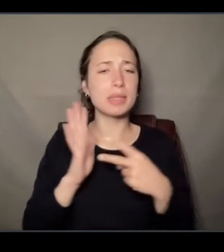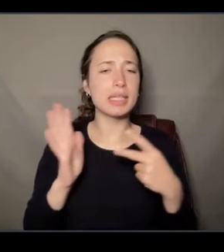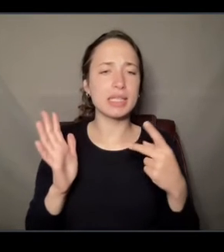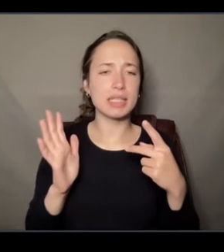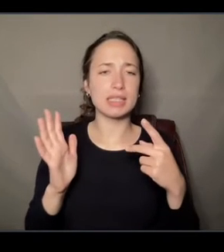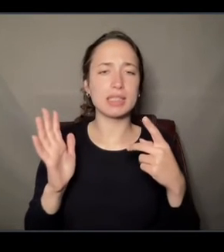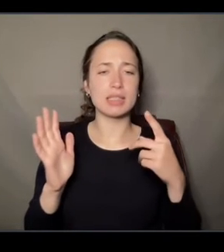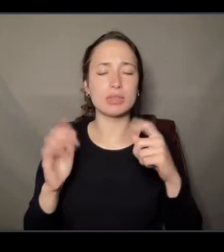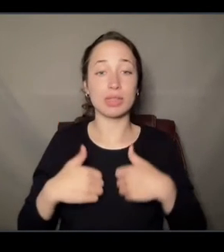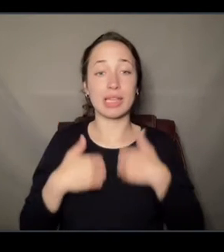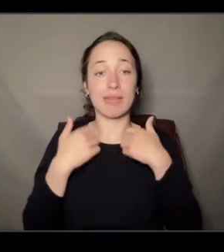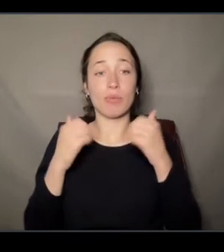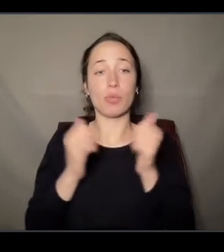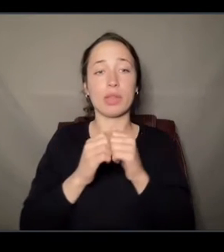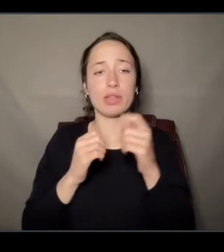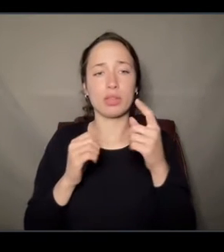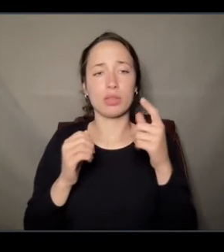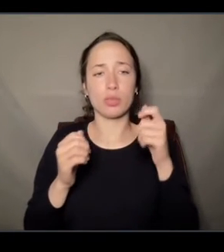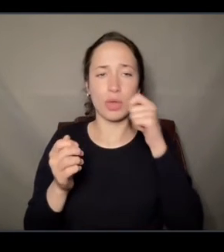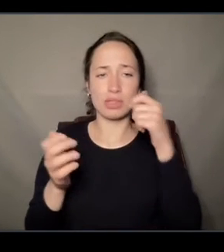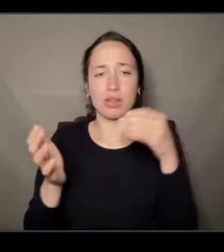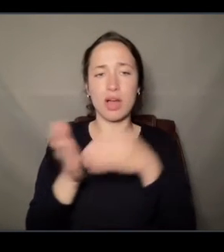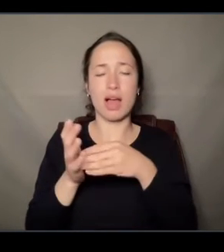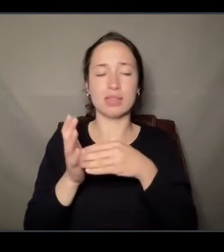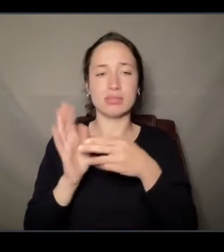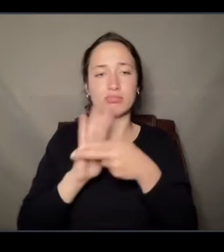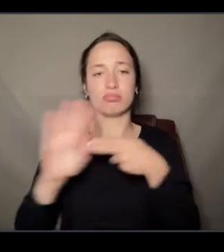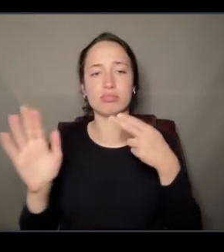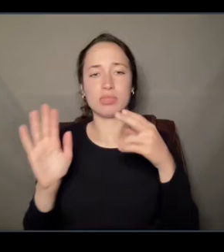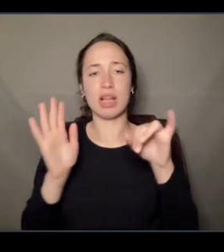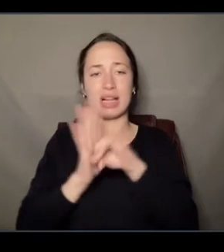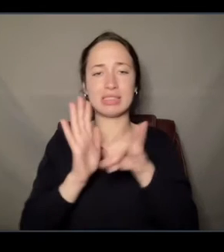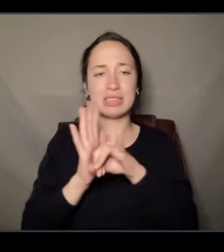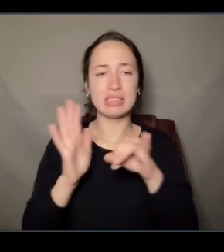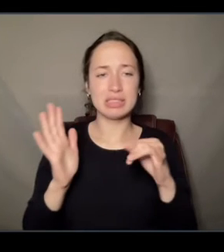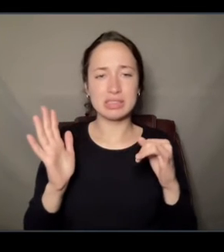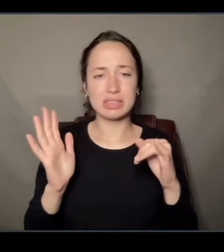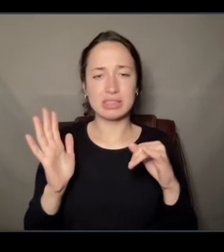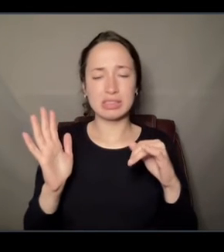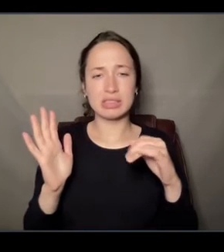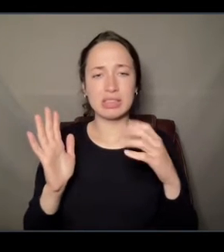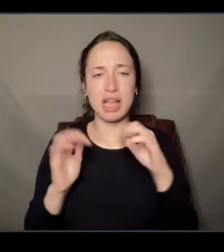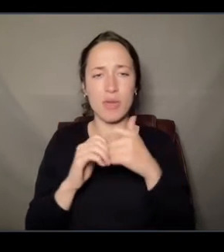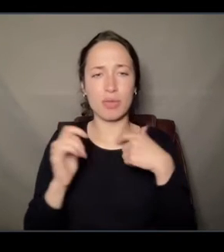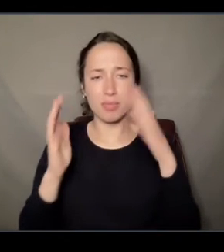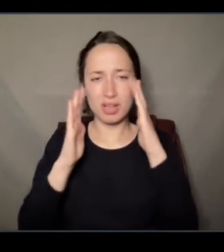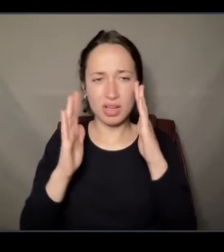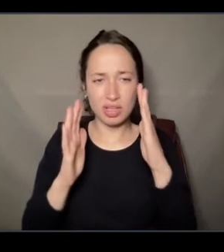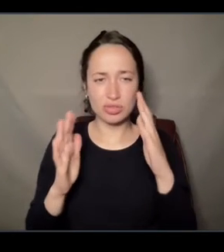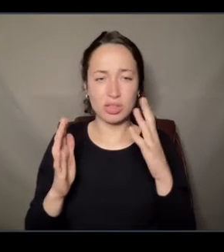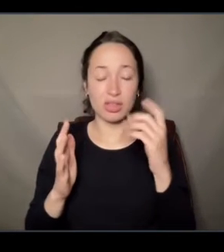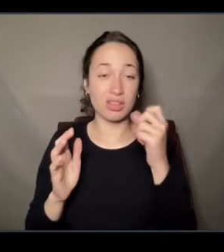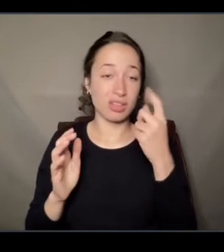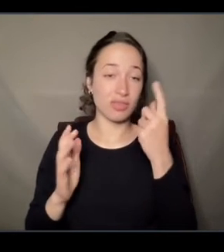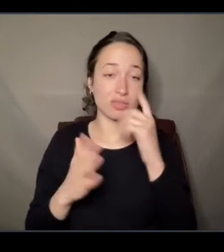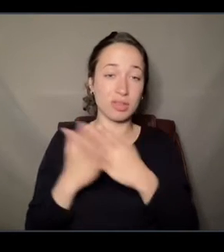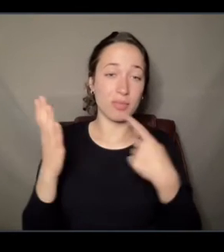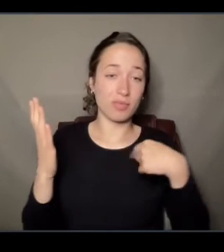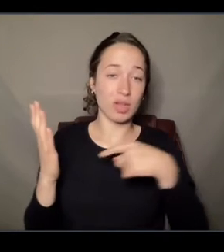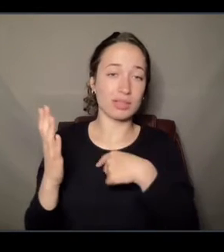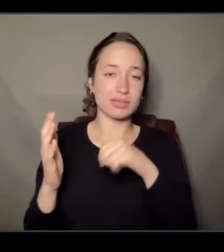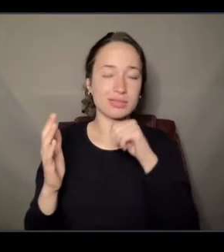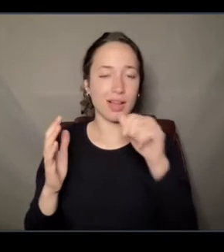it mean to live with these racialized identities, and how can we pay attention? And for some of